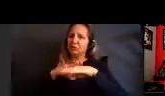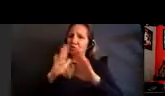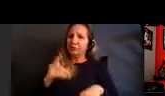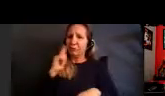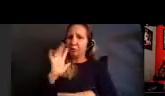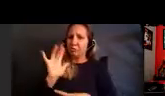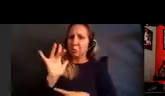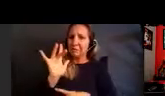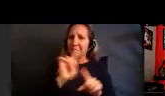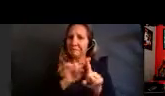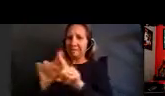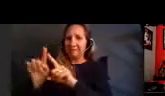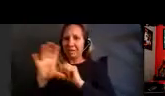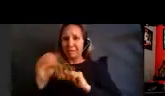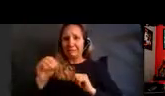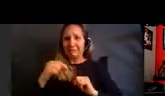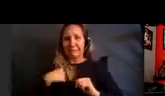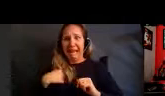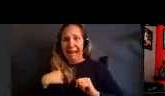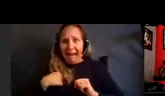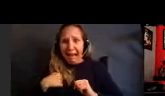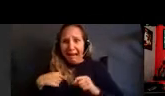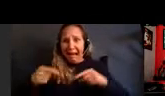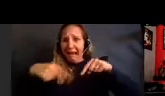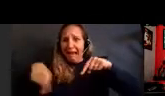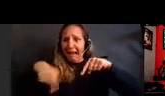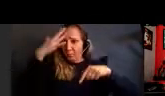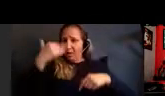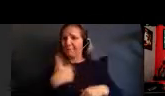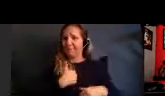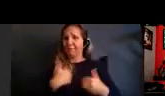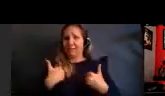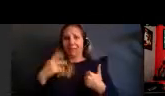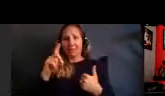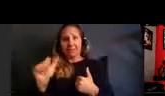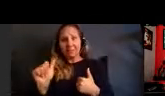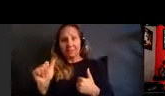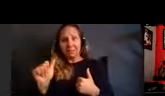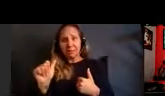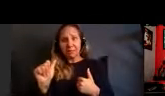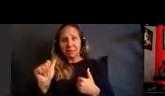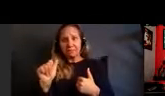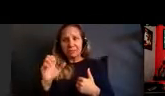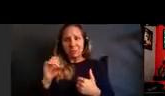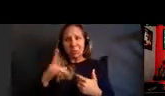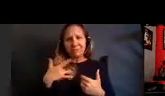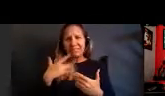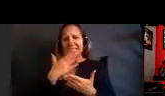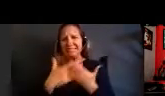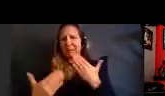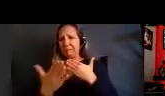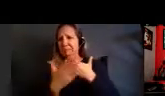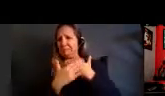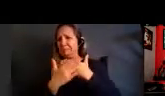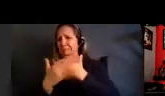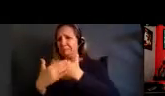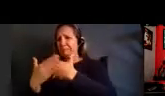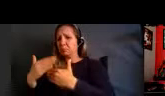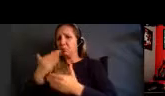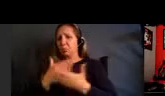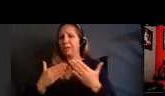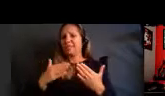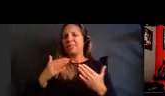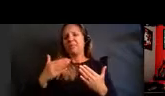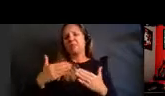bit nervous because being a person with a disability myself, there was definitely some red alerts or signs with other companies in the